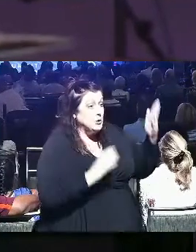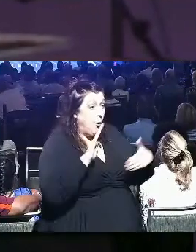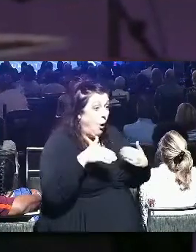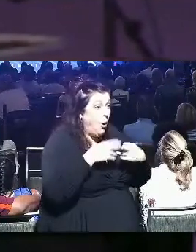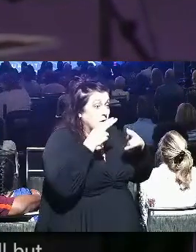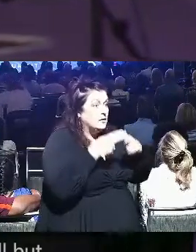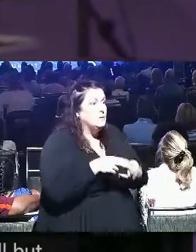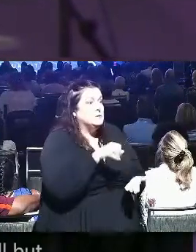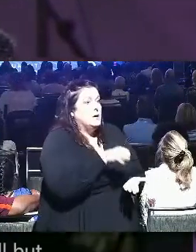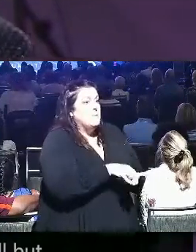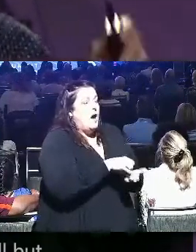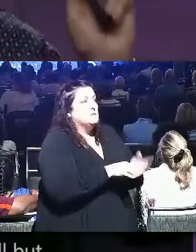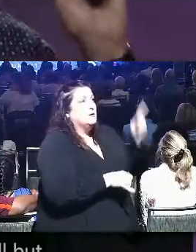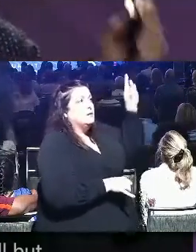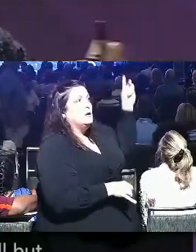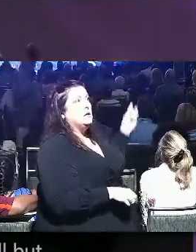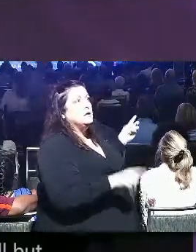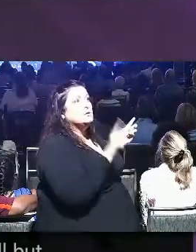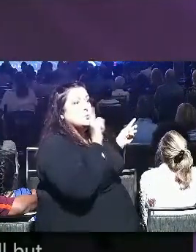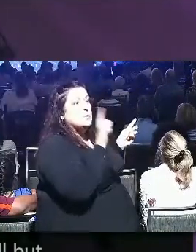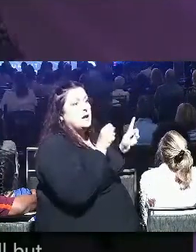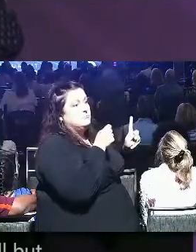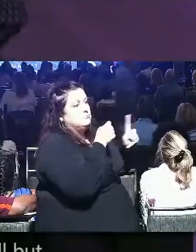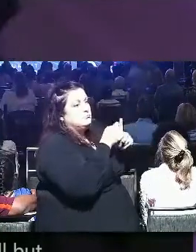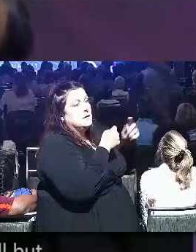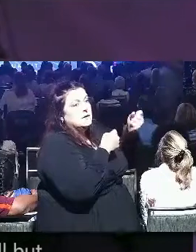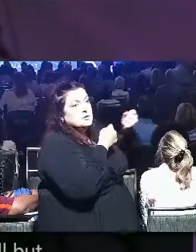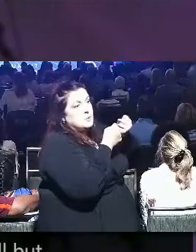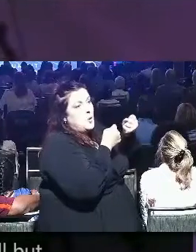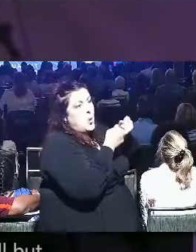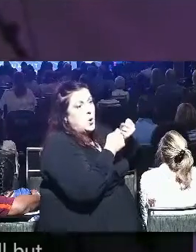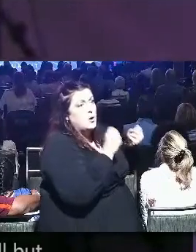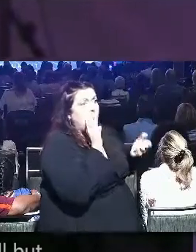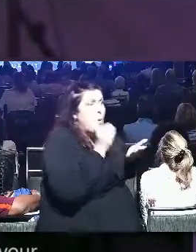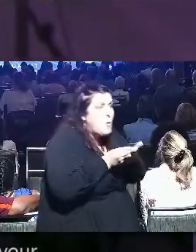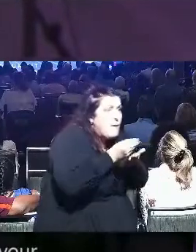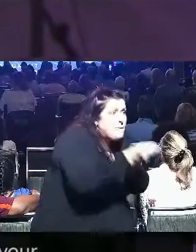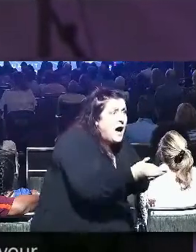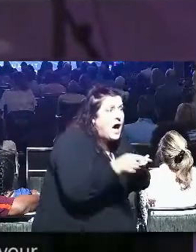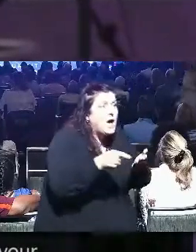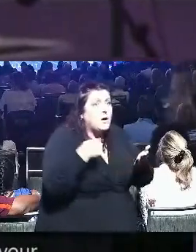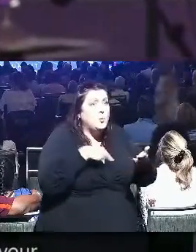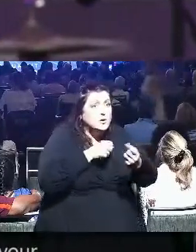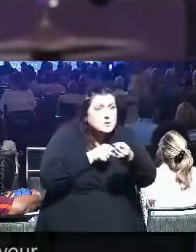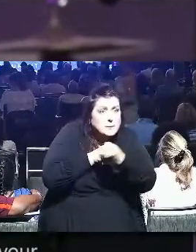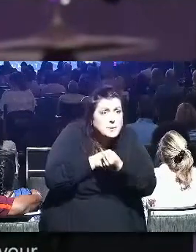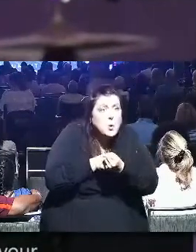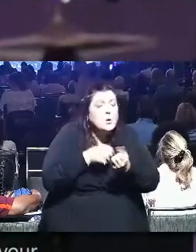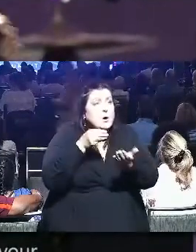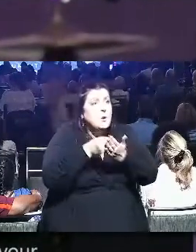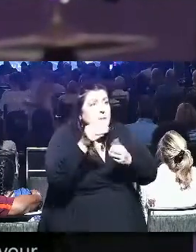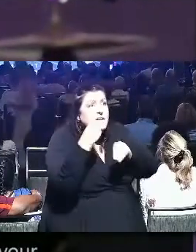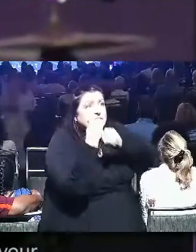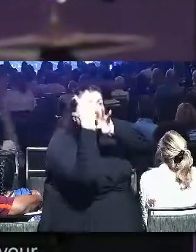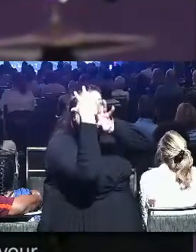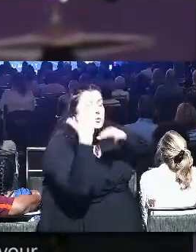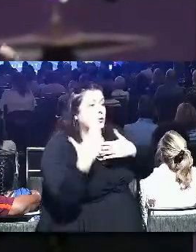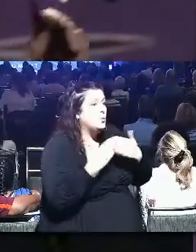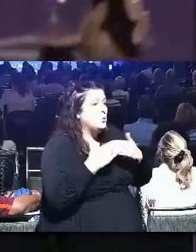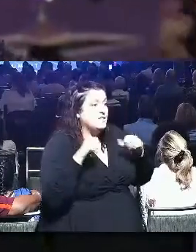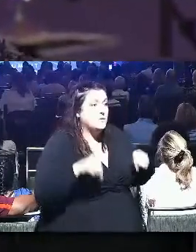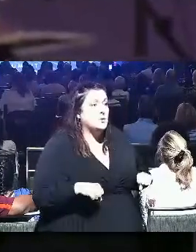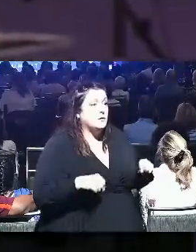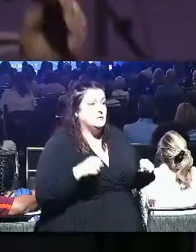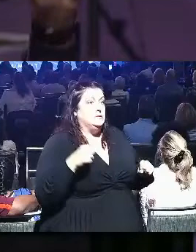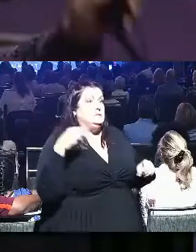stepped up in a great way and just said, "We have your back. We'll buy this, we'll support that, we'll buy virtual, we'll do whatever we can,